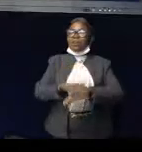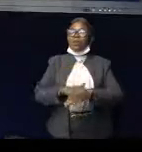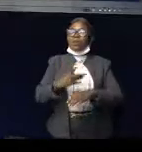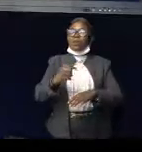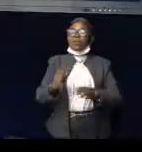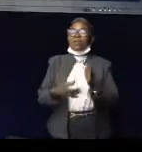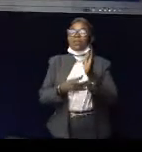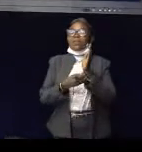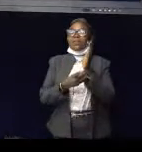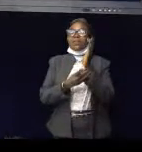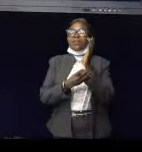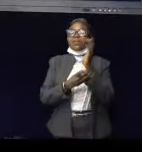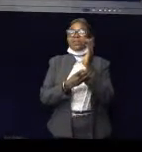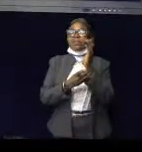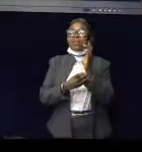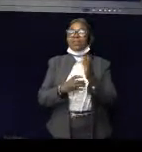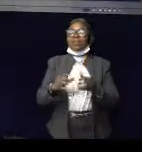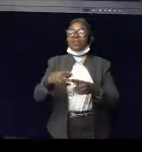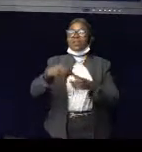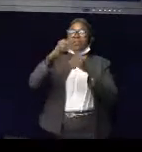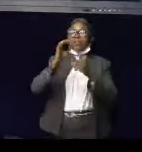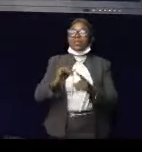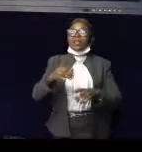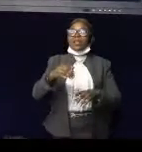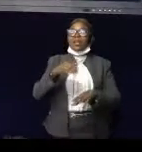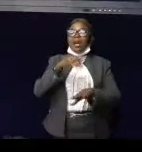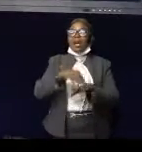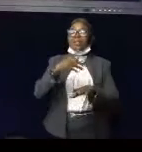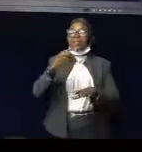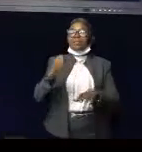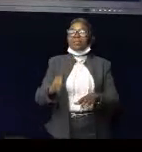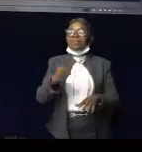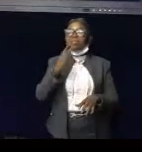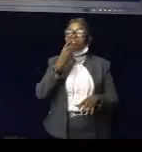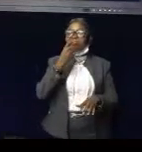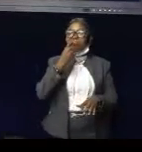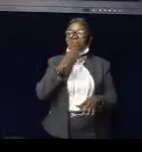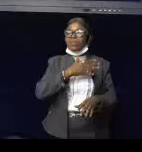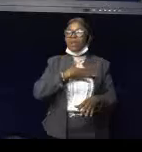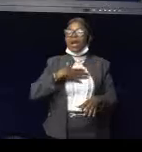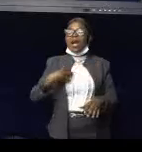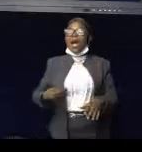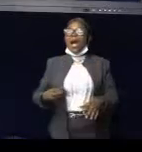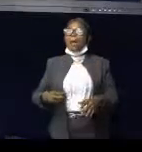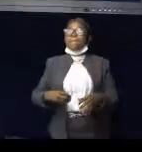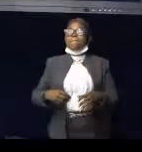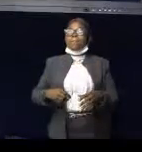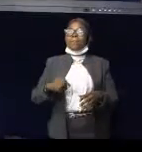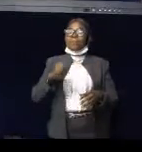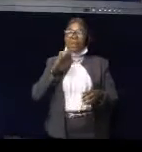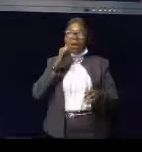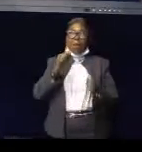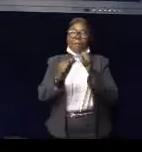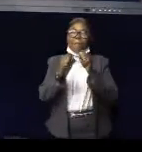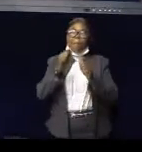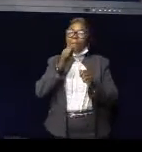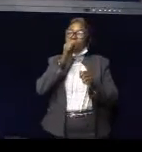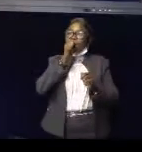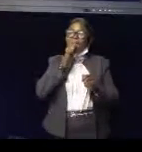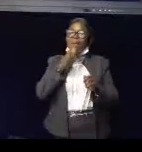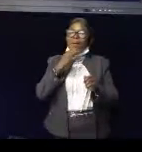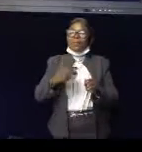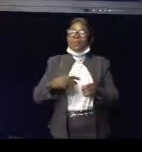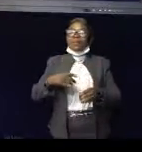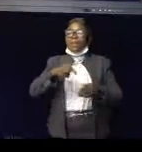private parts. In its early stage, the skin itches. But unlike most other sexually transmitted